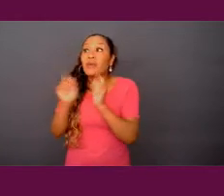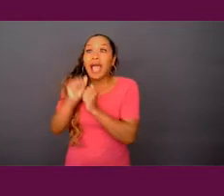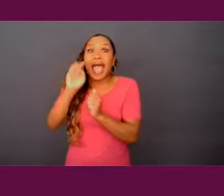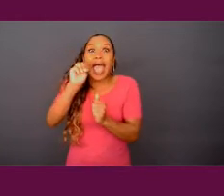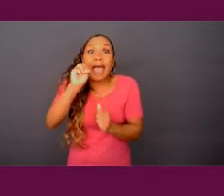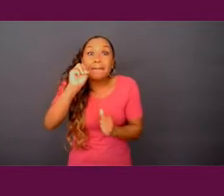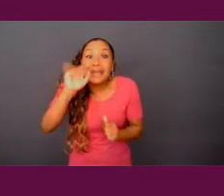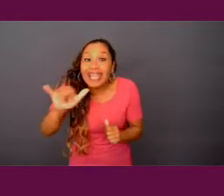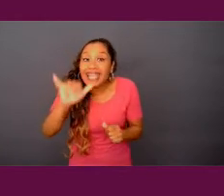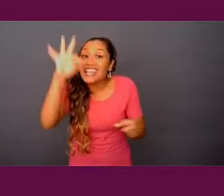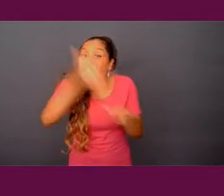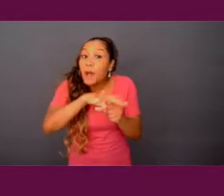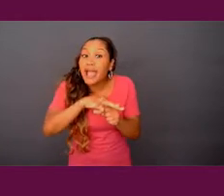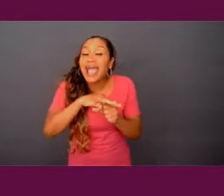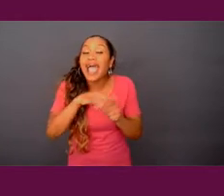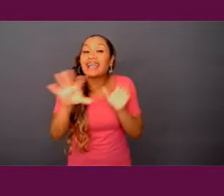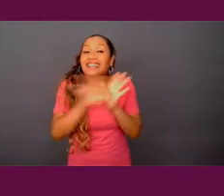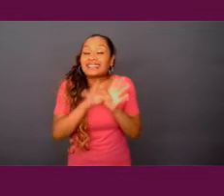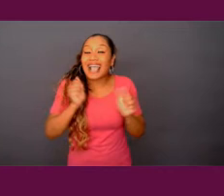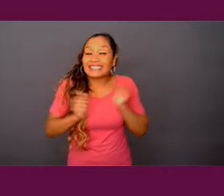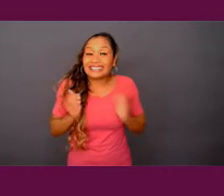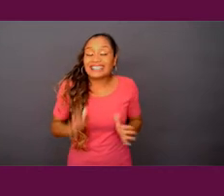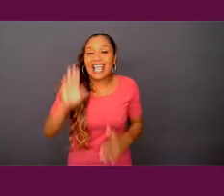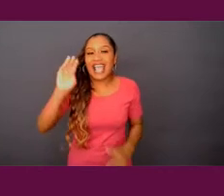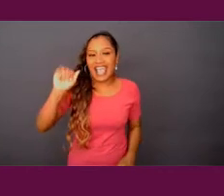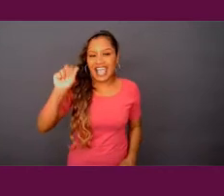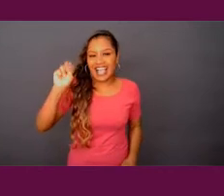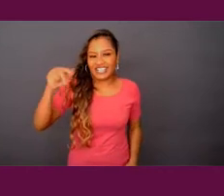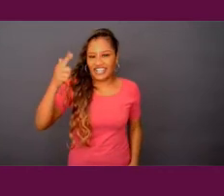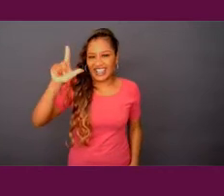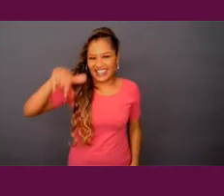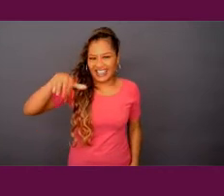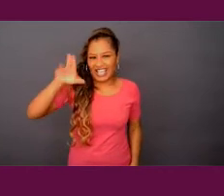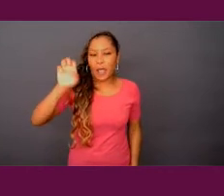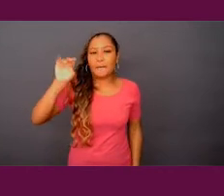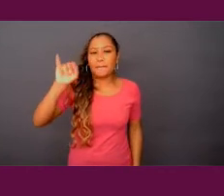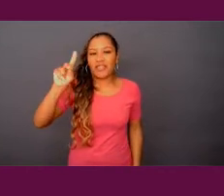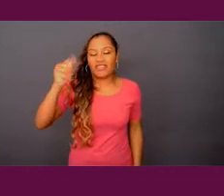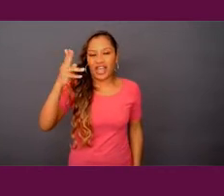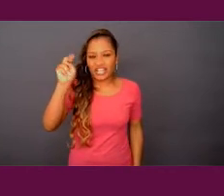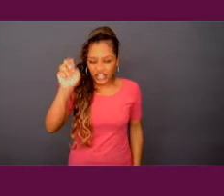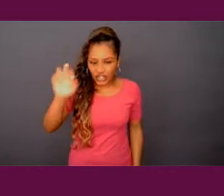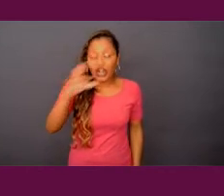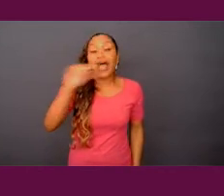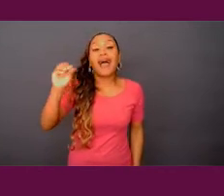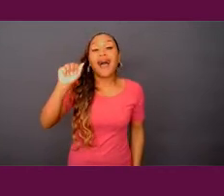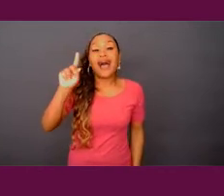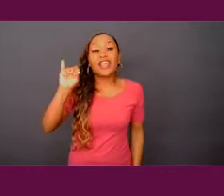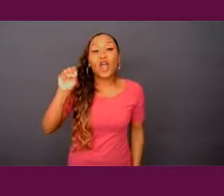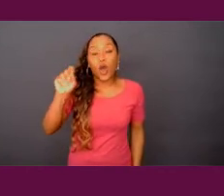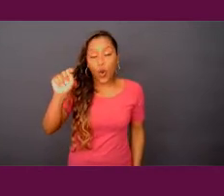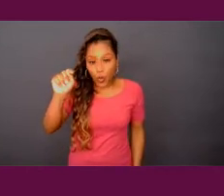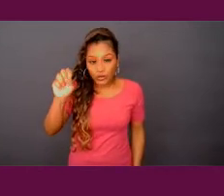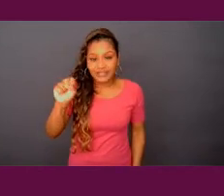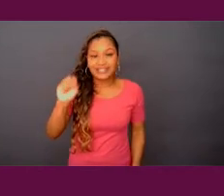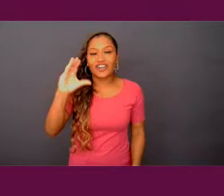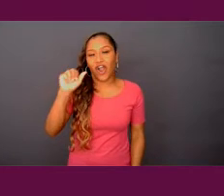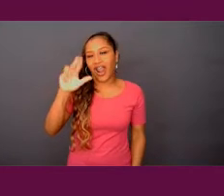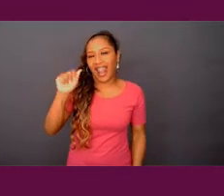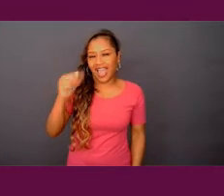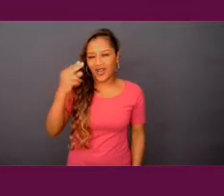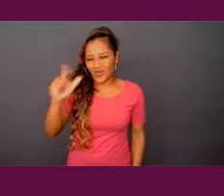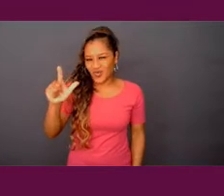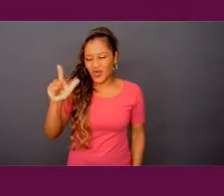director Angelique Midthunder and the Artios Awards nominee casting director Carla Hull to explore